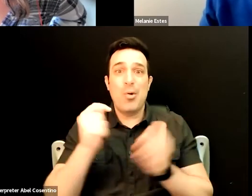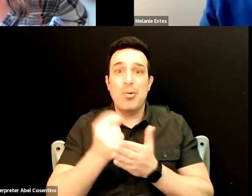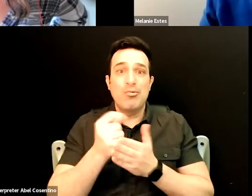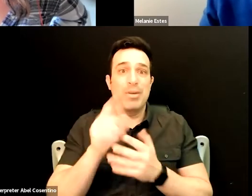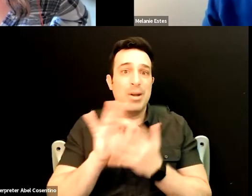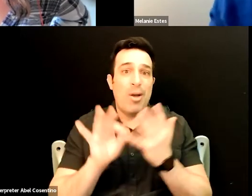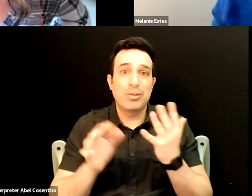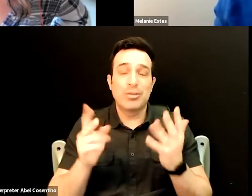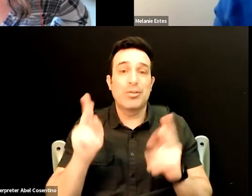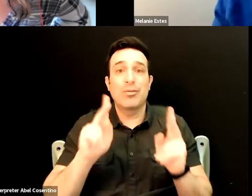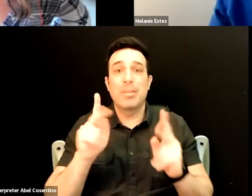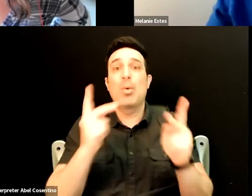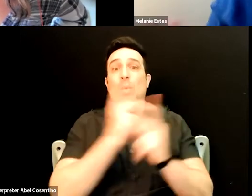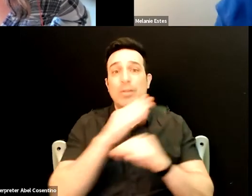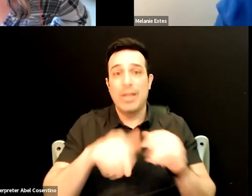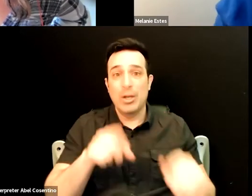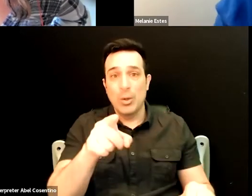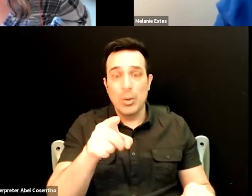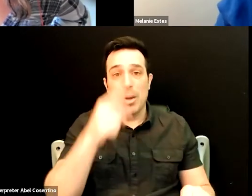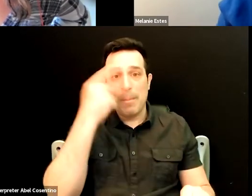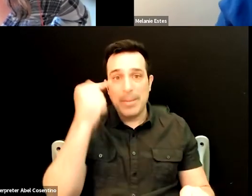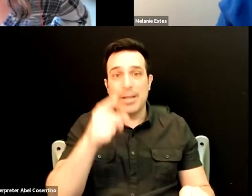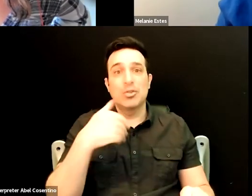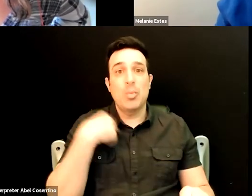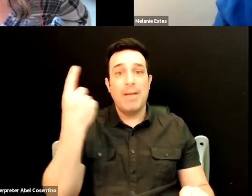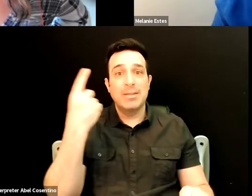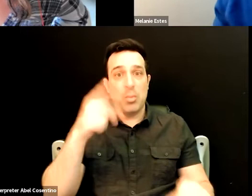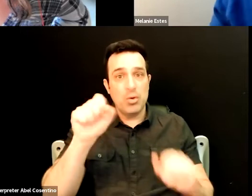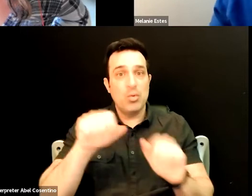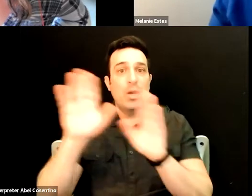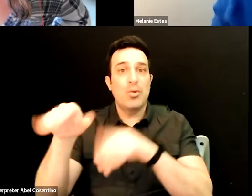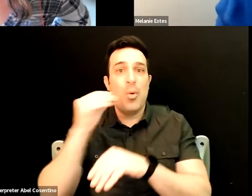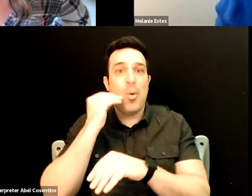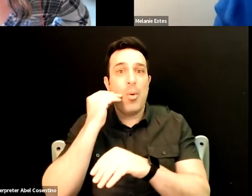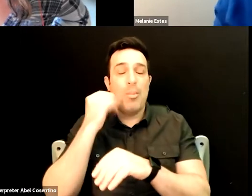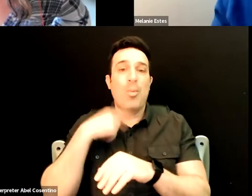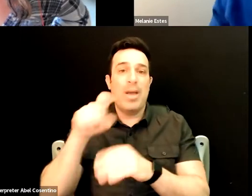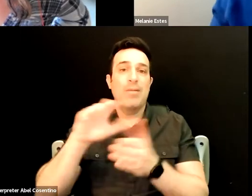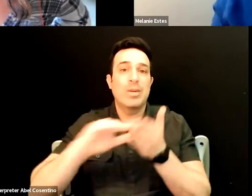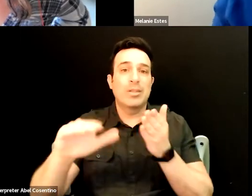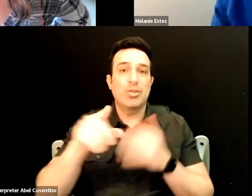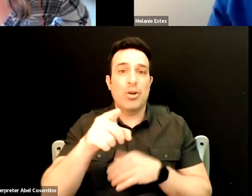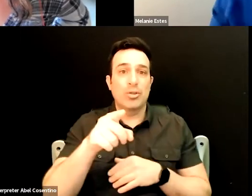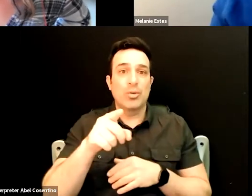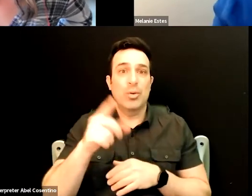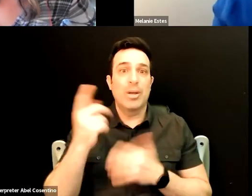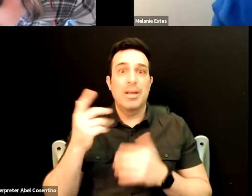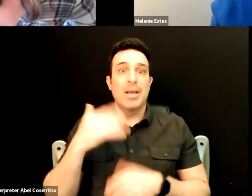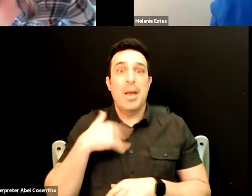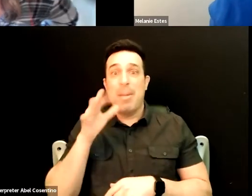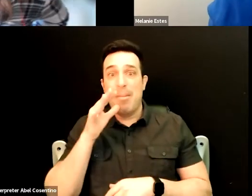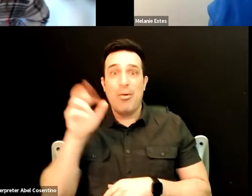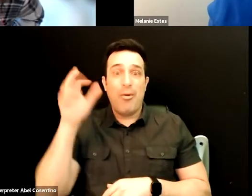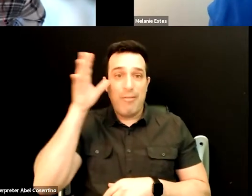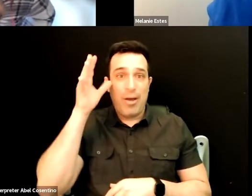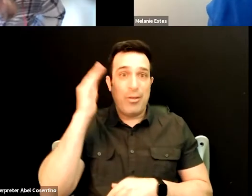options. There's people much worse off than you. Because you have someone you can go home to, we have to discharge you, as if my mother or father knew